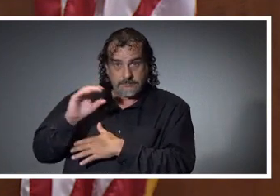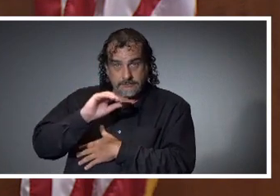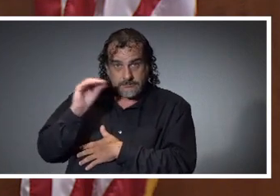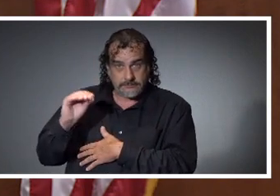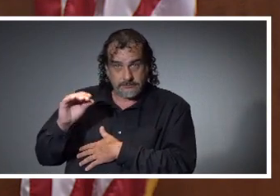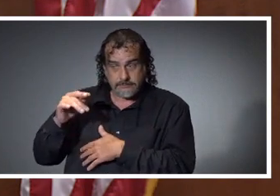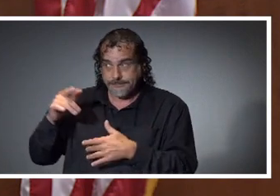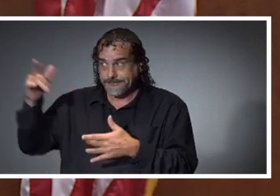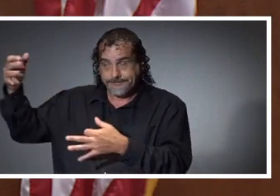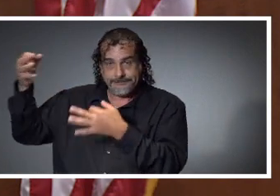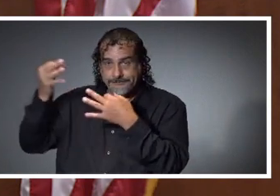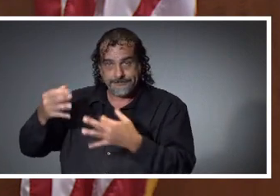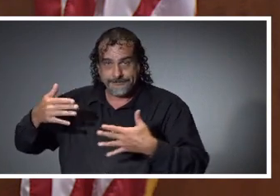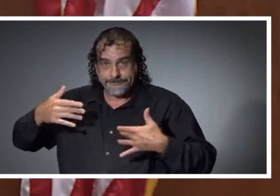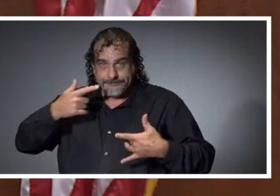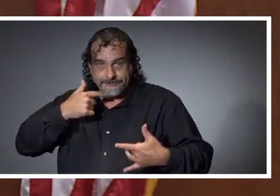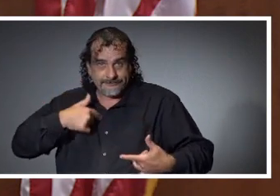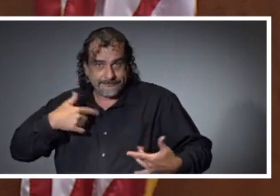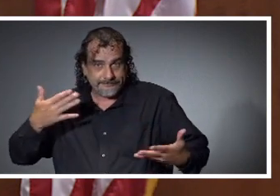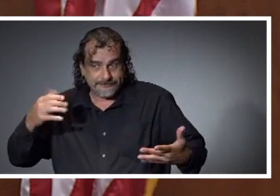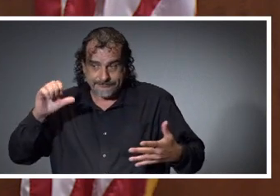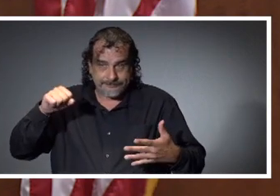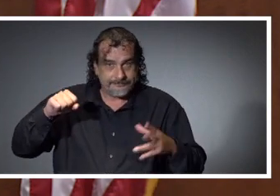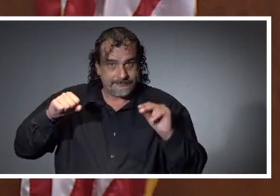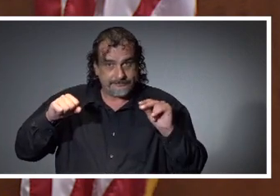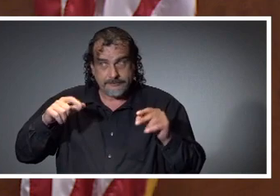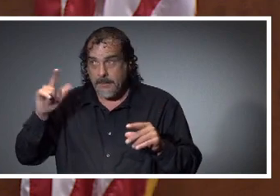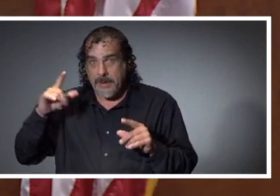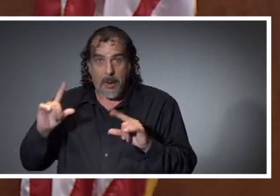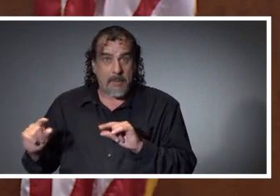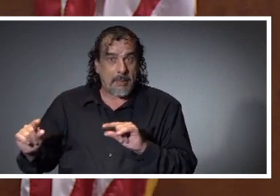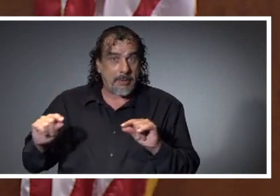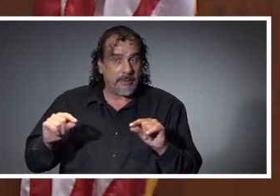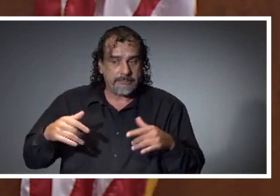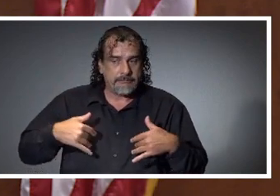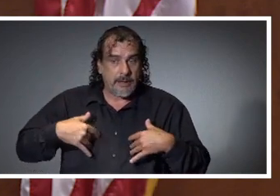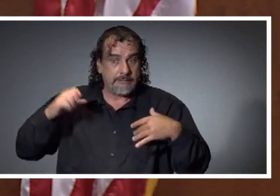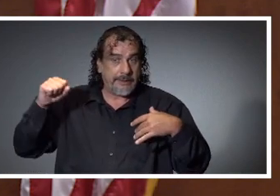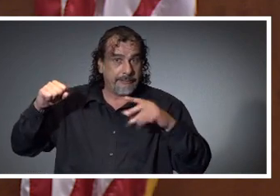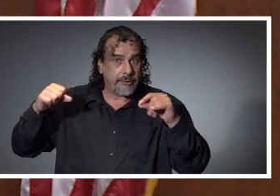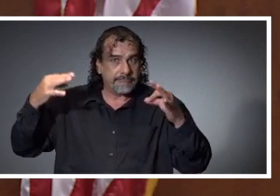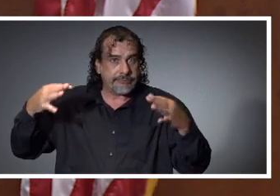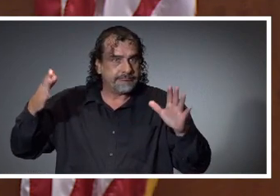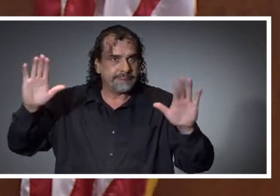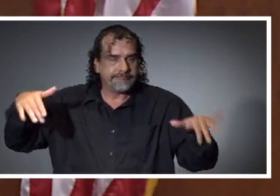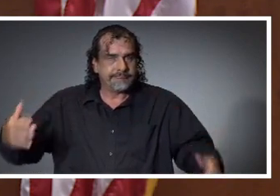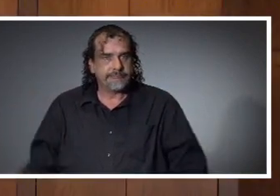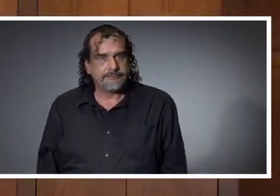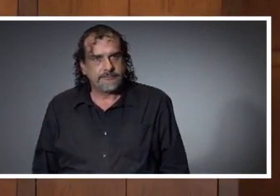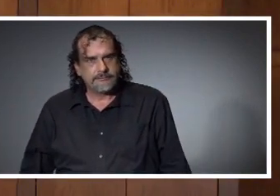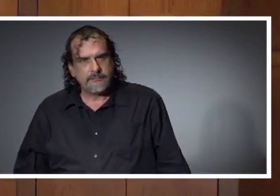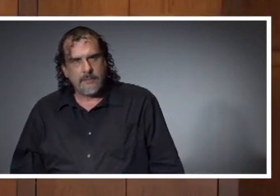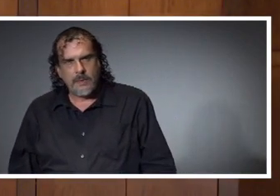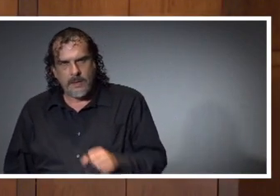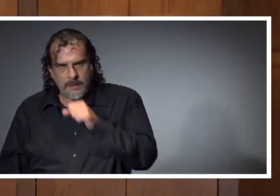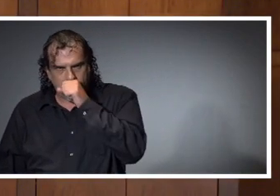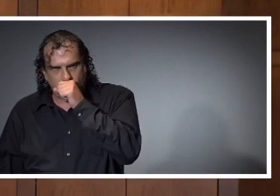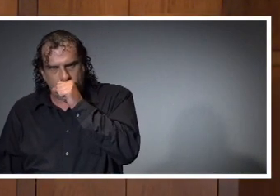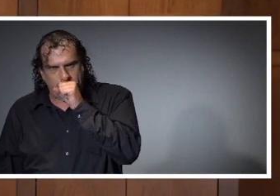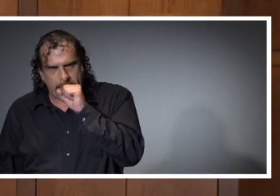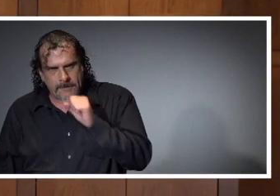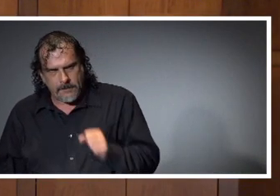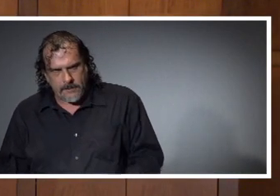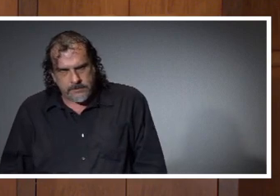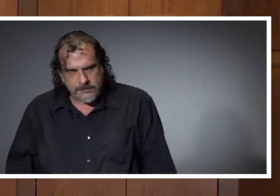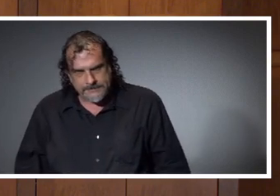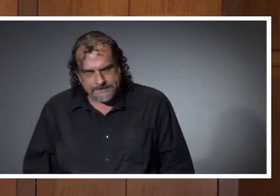don't have a definite answer of that. I've heard a lot of people speculate, but I don't have a definite answer on that yet, but I'm looking into it. I'm missing on these numbers.